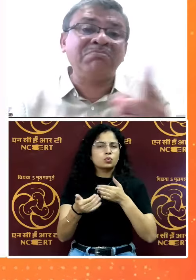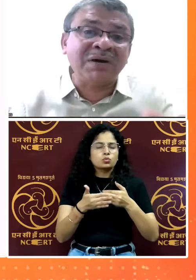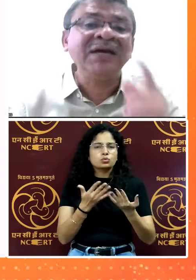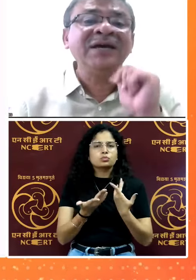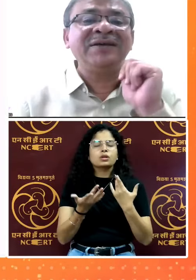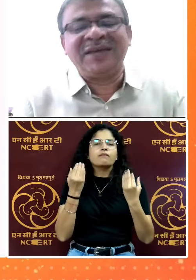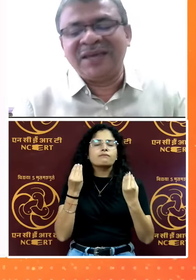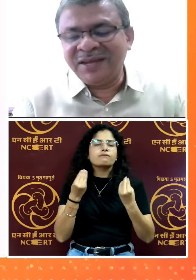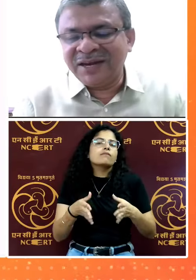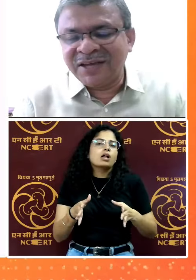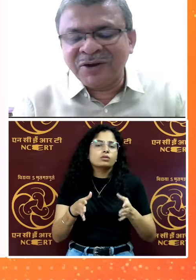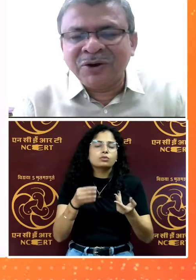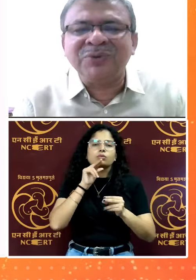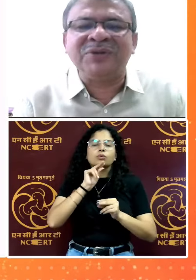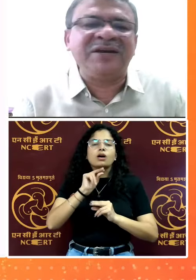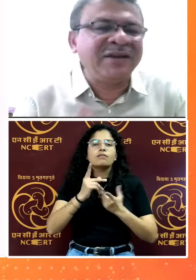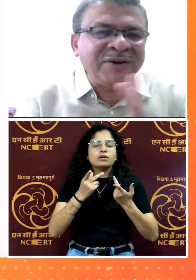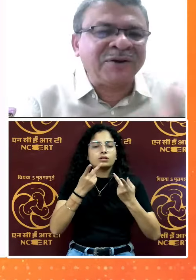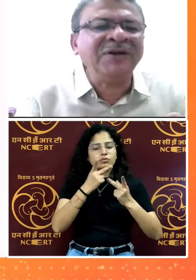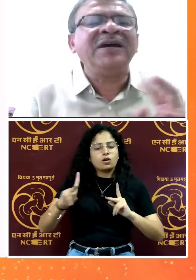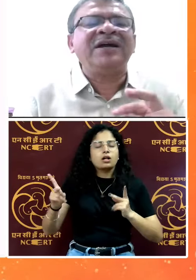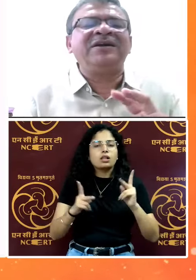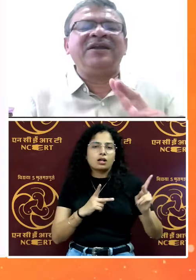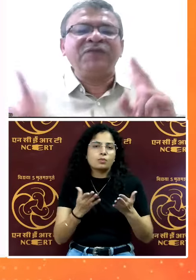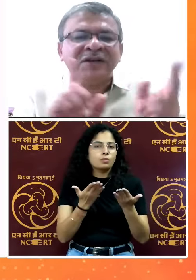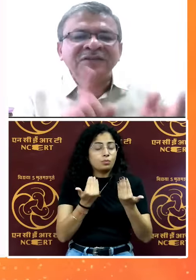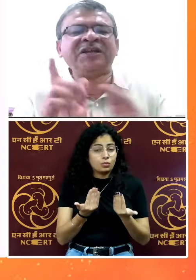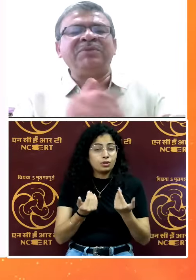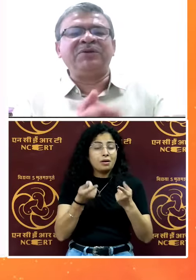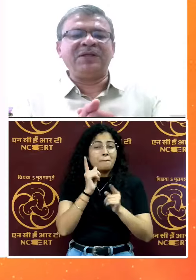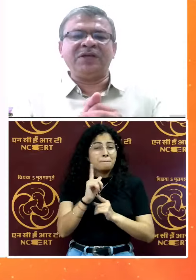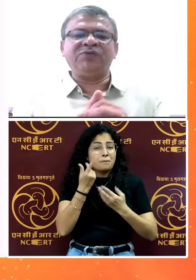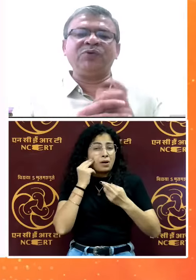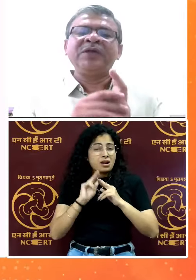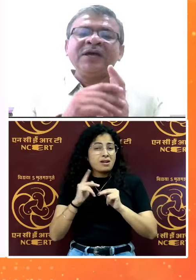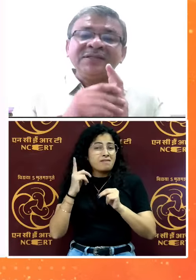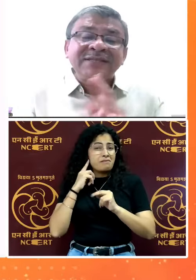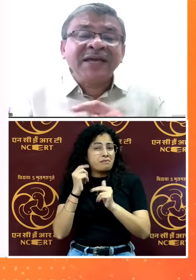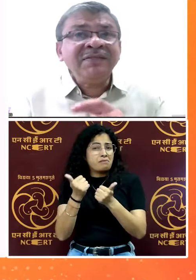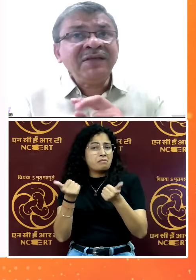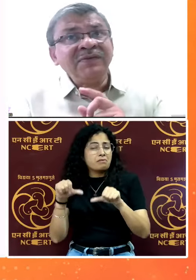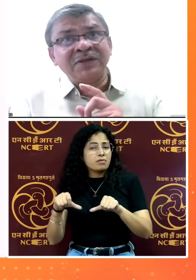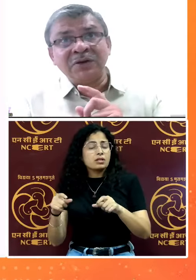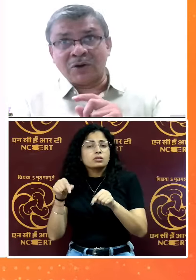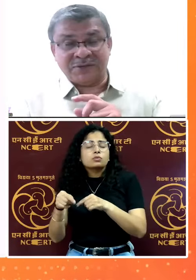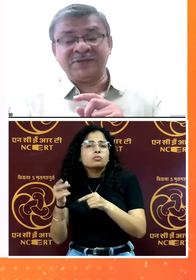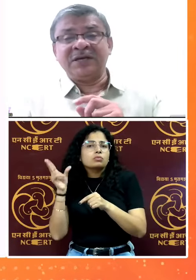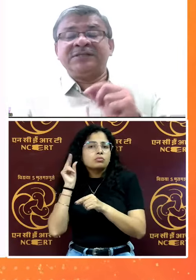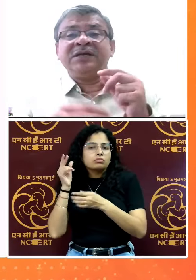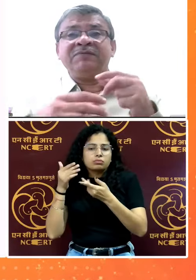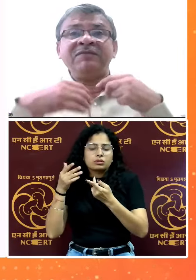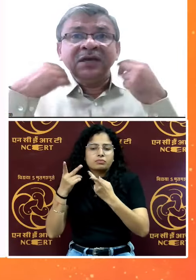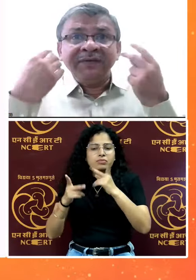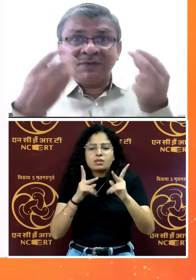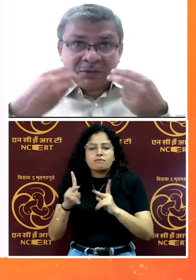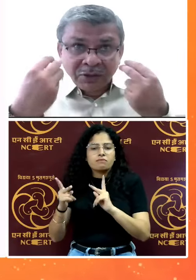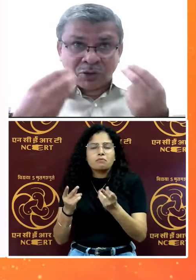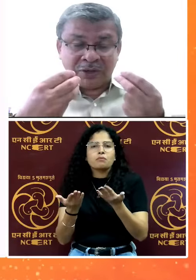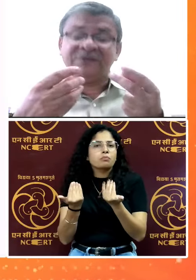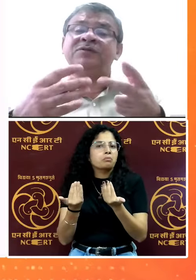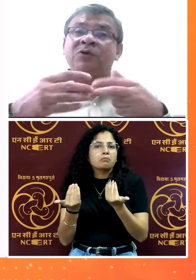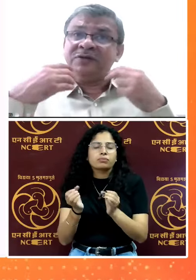sound, but the hearing aid cannot do that. It cannot differentiate between these two. The second thing is the noise. See, when we